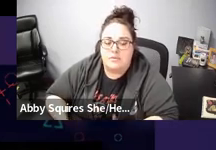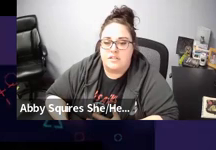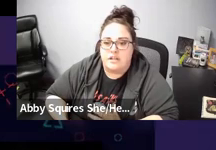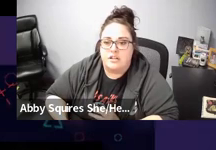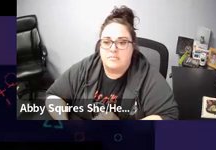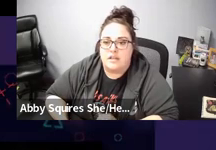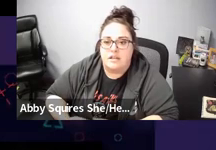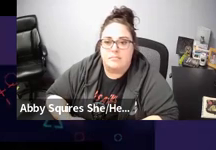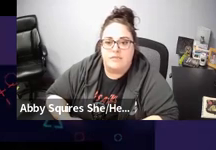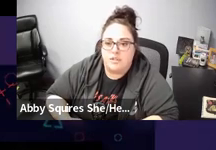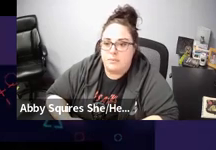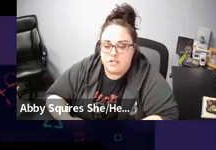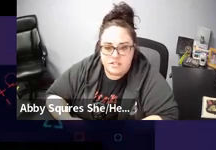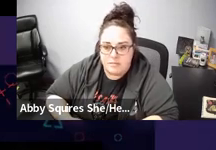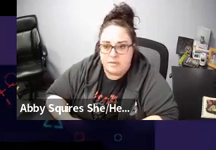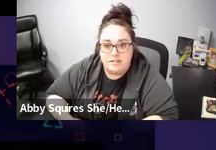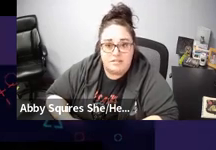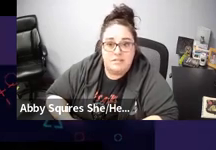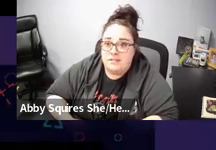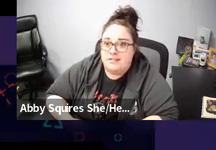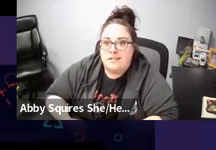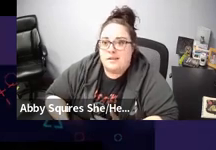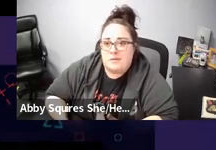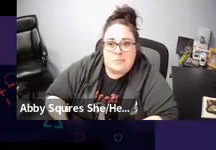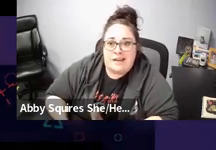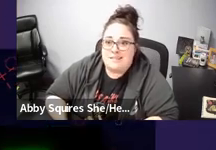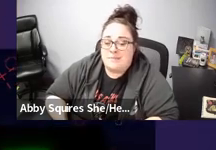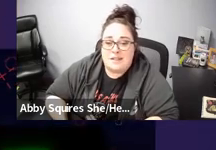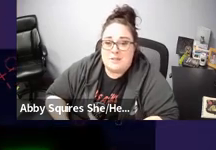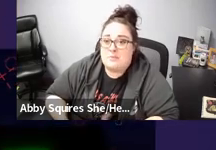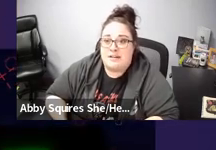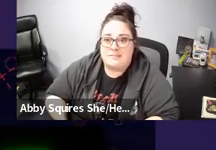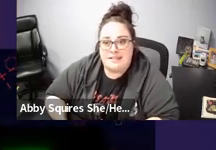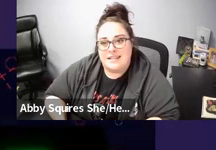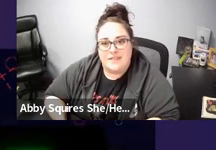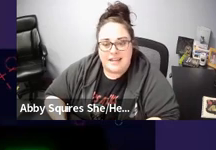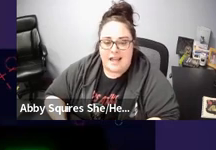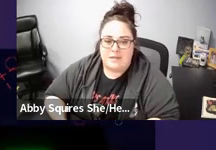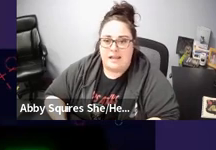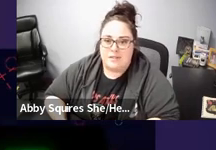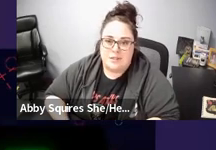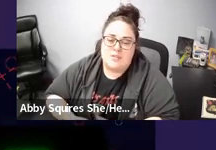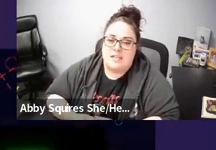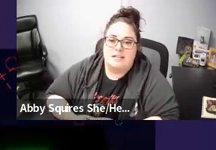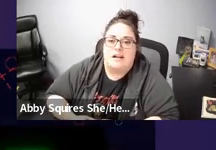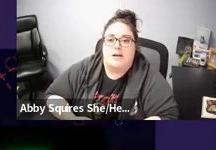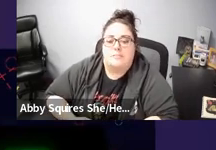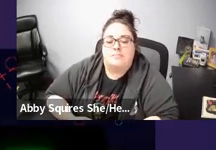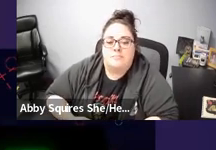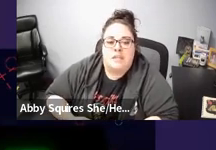test out these items and before they purchase them, because buying something that's super expensive and then not being able to use